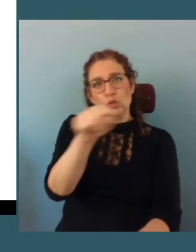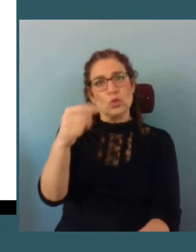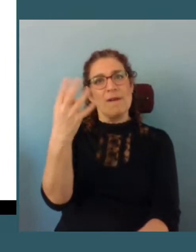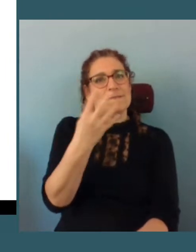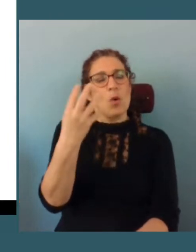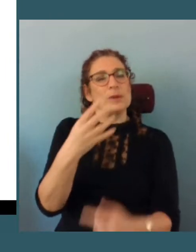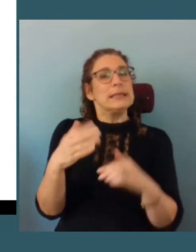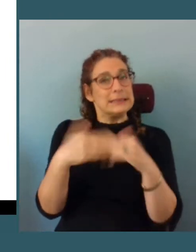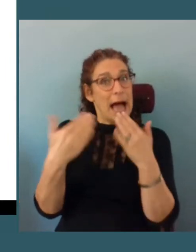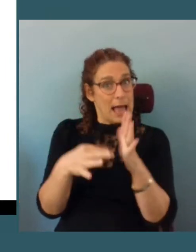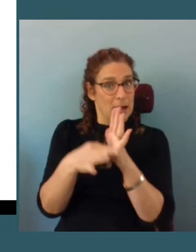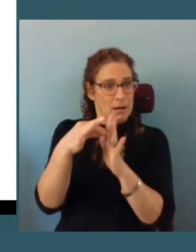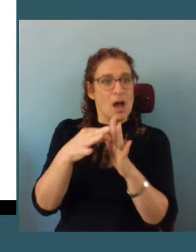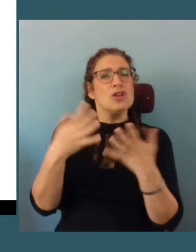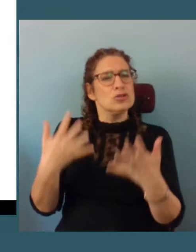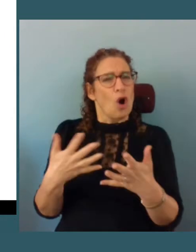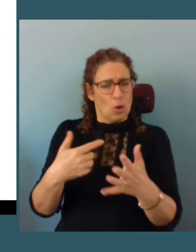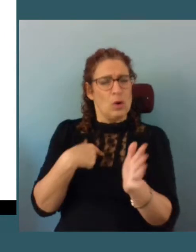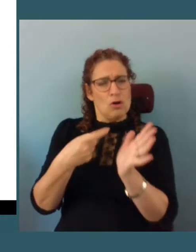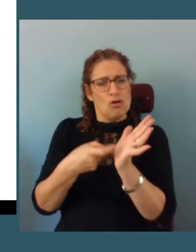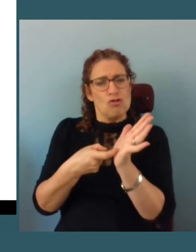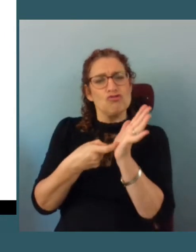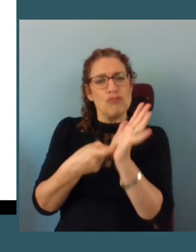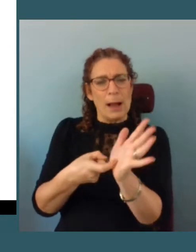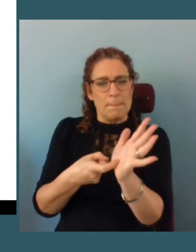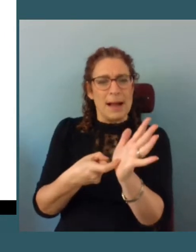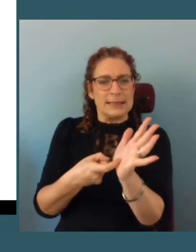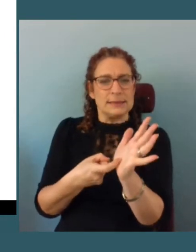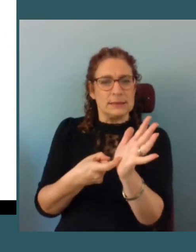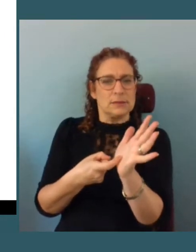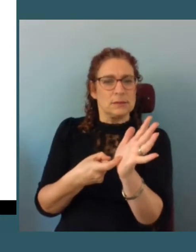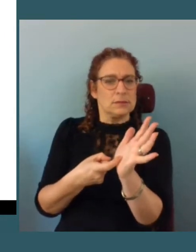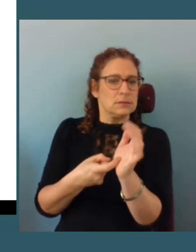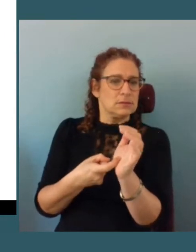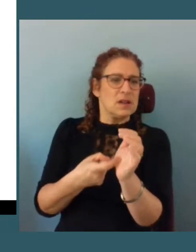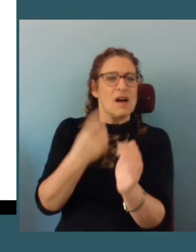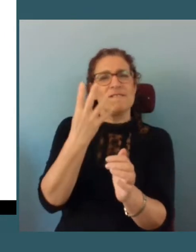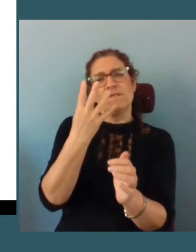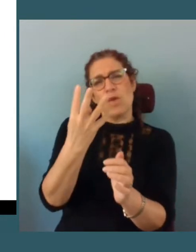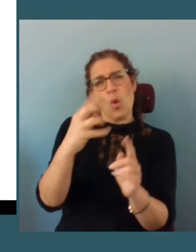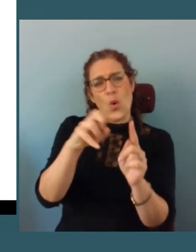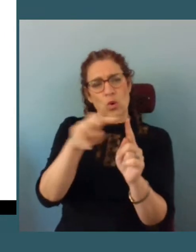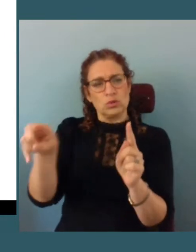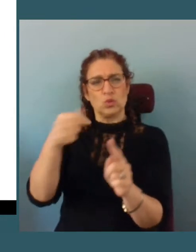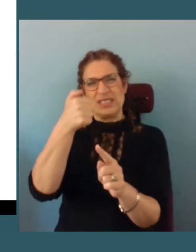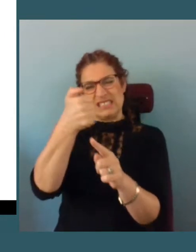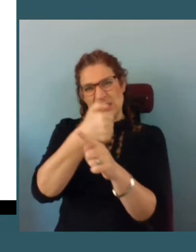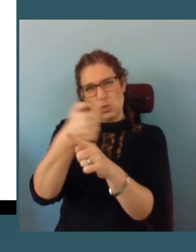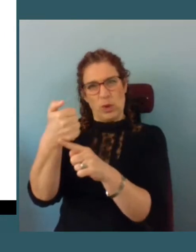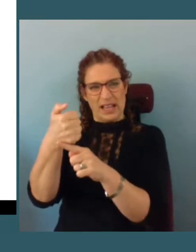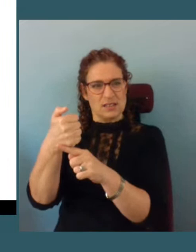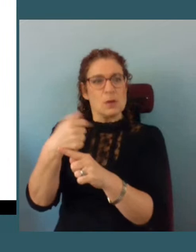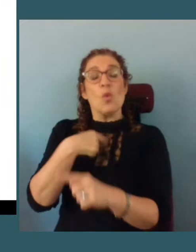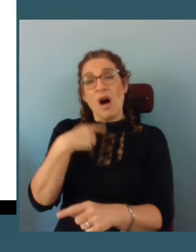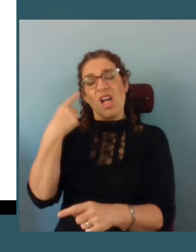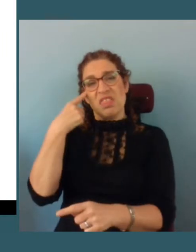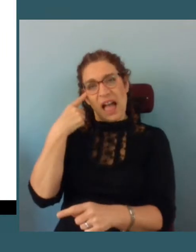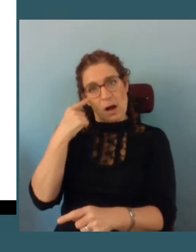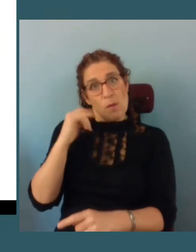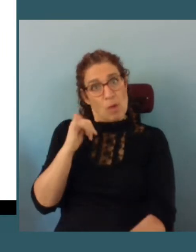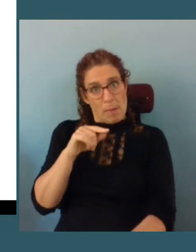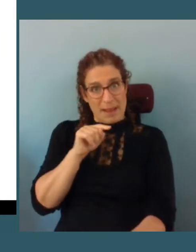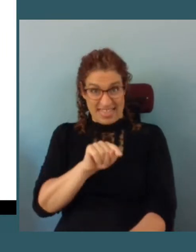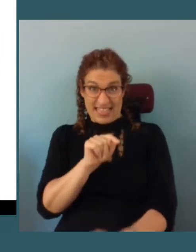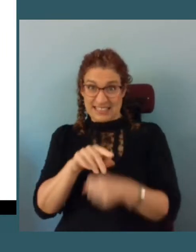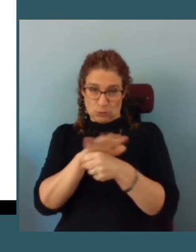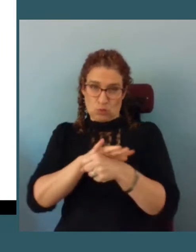recommend really excluding for a total of around about 4 to 6 weeks. And I'd say normally 4 weeks is sufficient in that